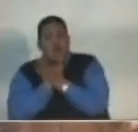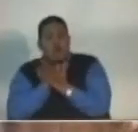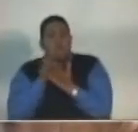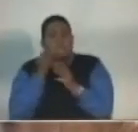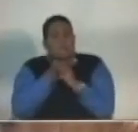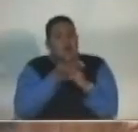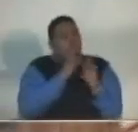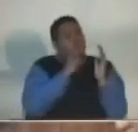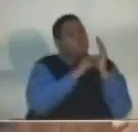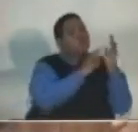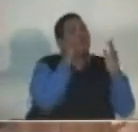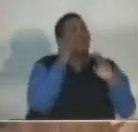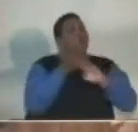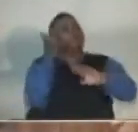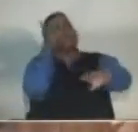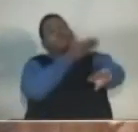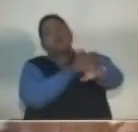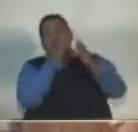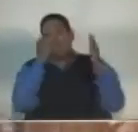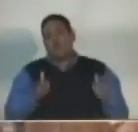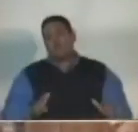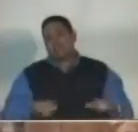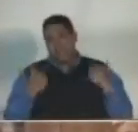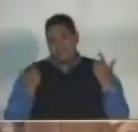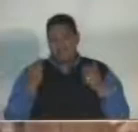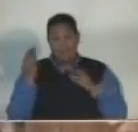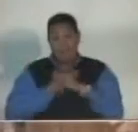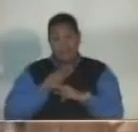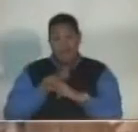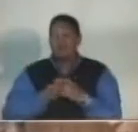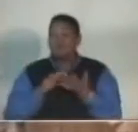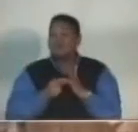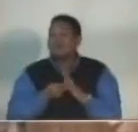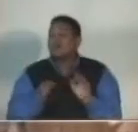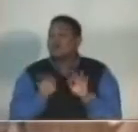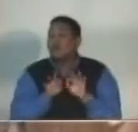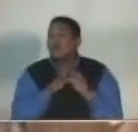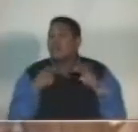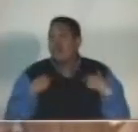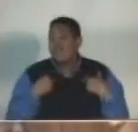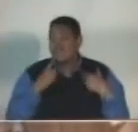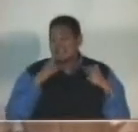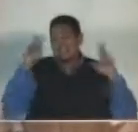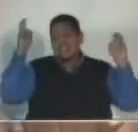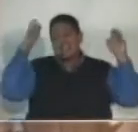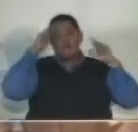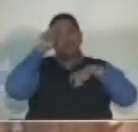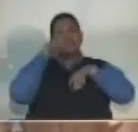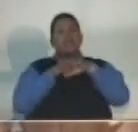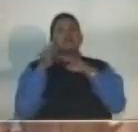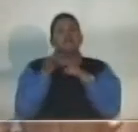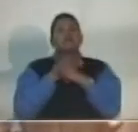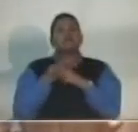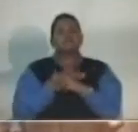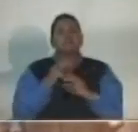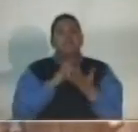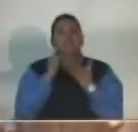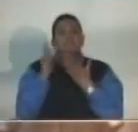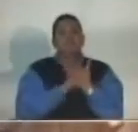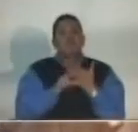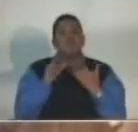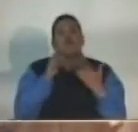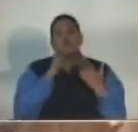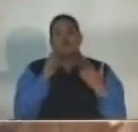significant advancement in any person's life. Math counts, Mr. Speaker, as the theme for the National Mathematics Program,